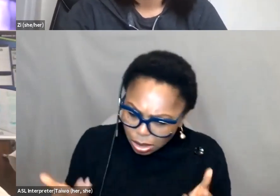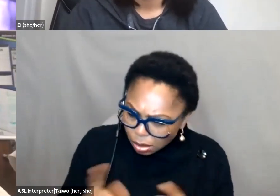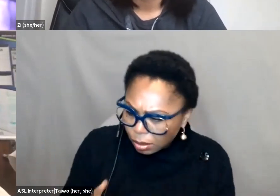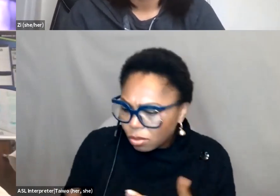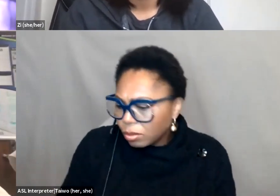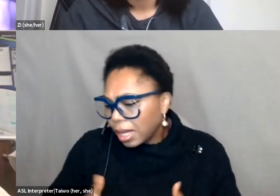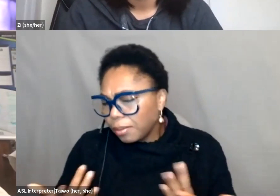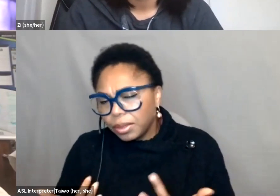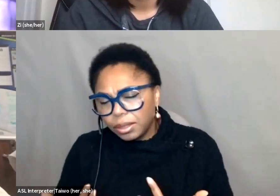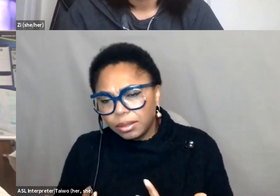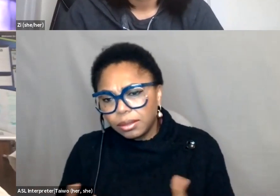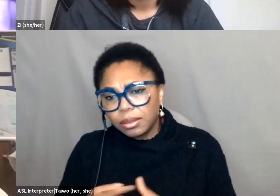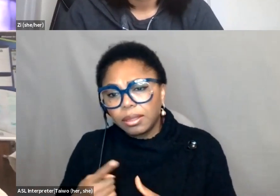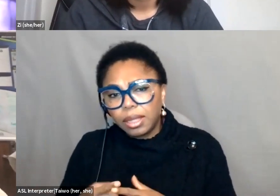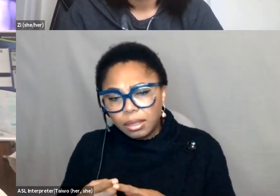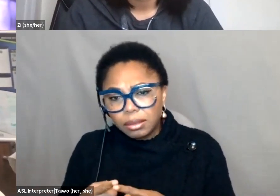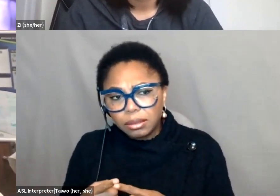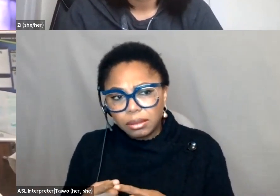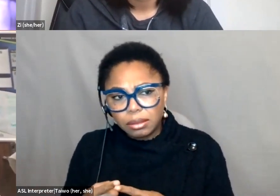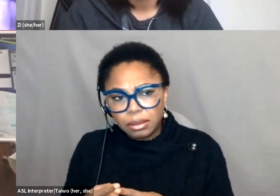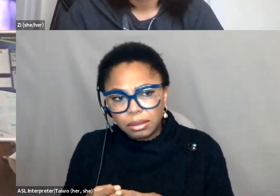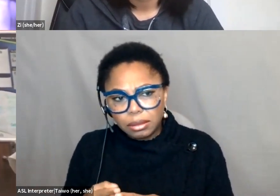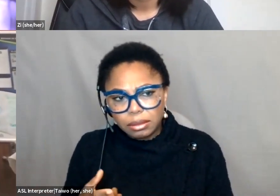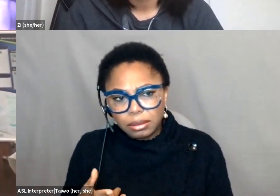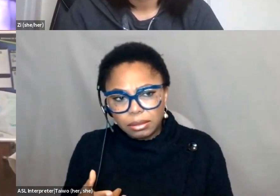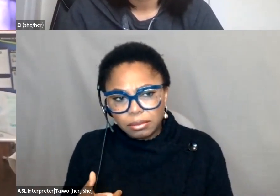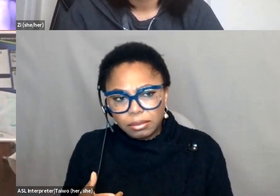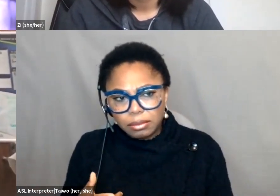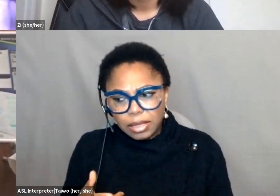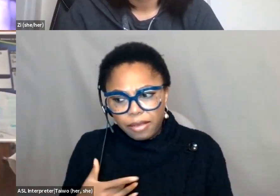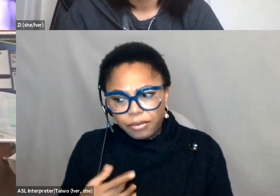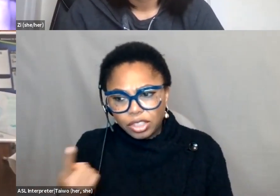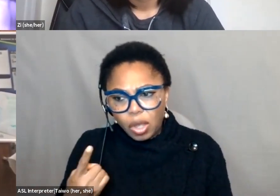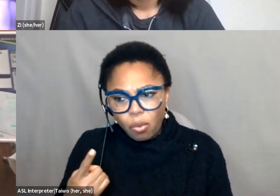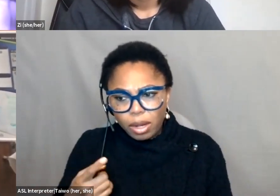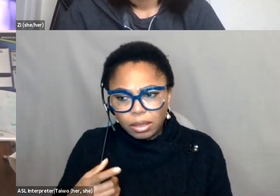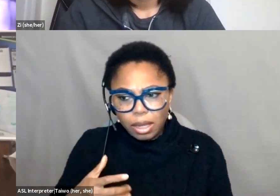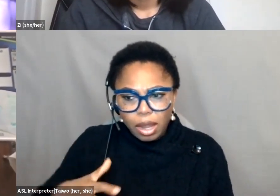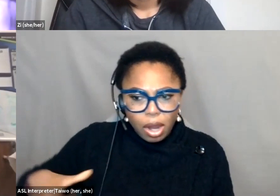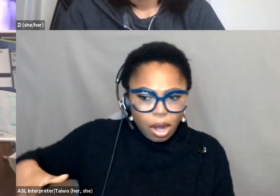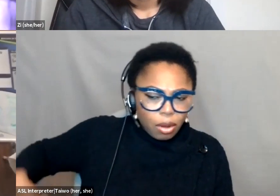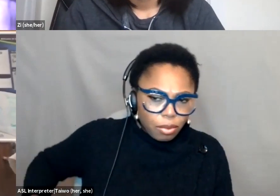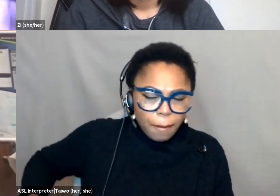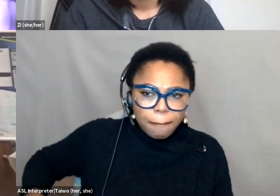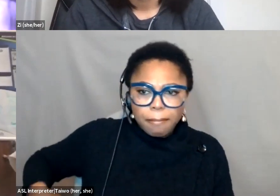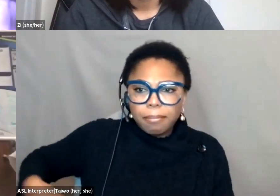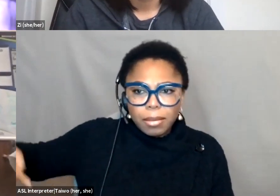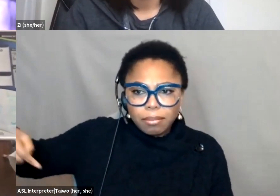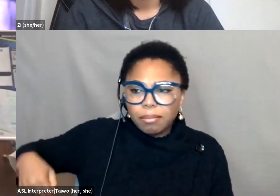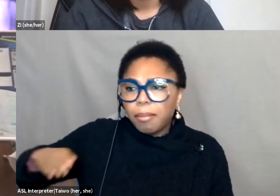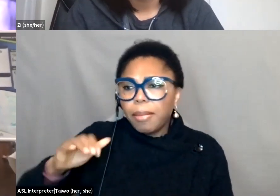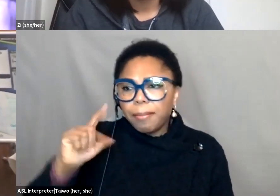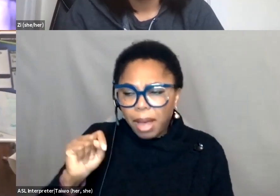flies. But then I feel a hand on my butt and I smell the alcohol on my lab